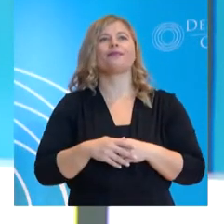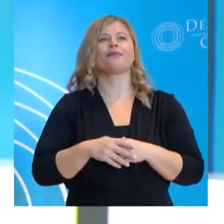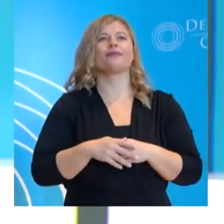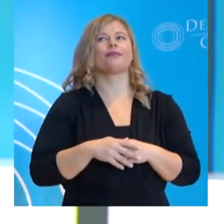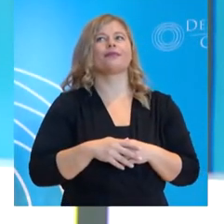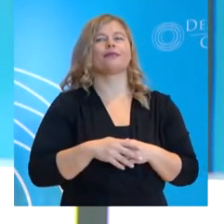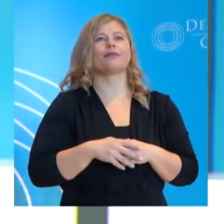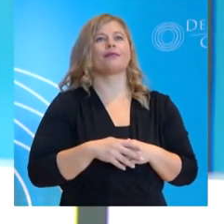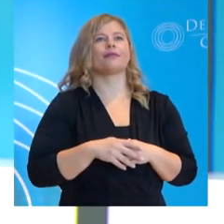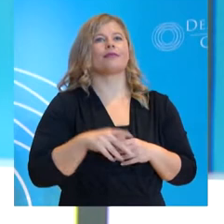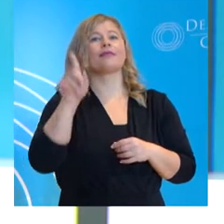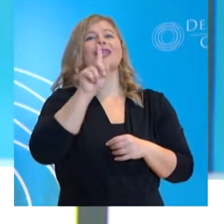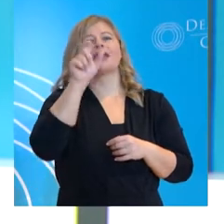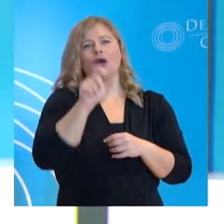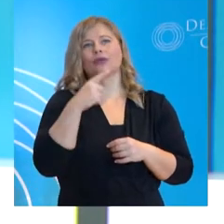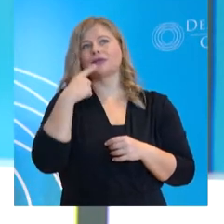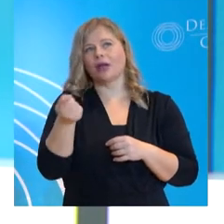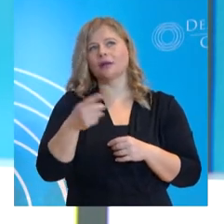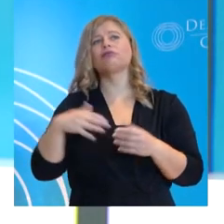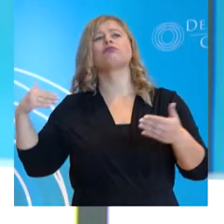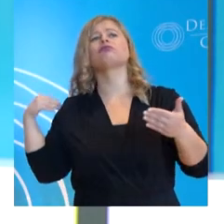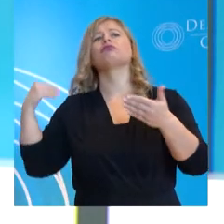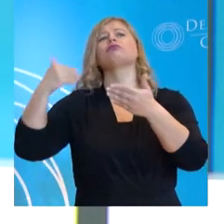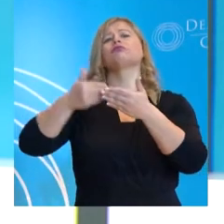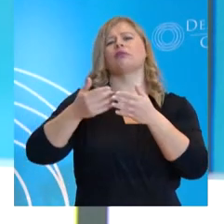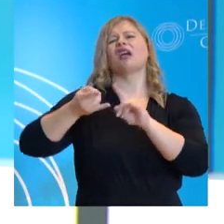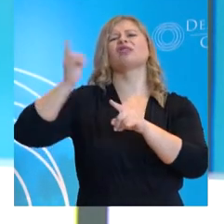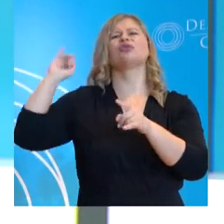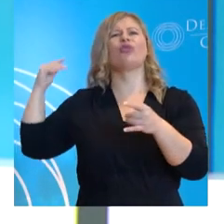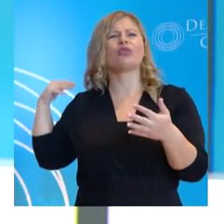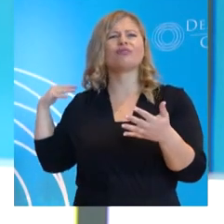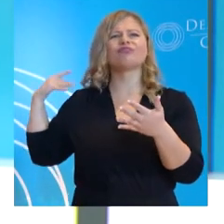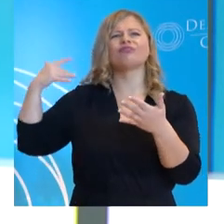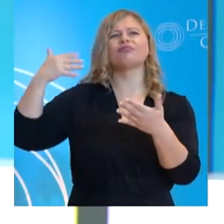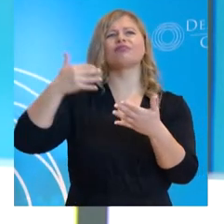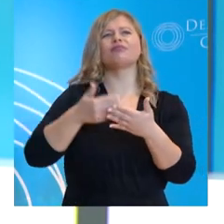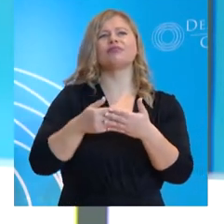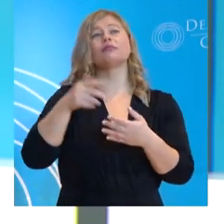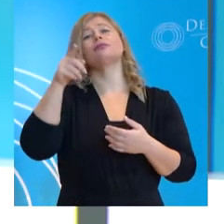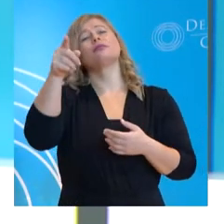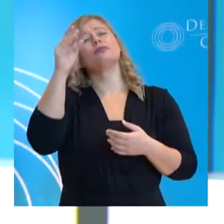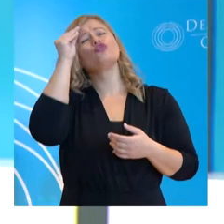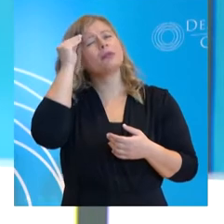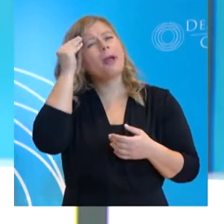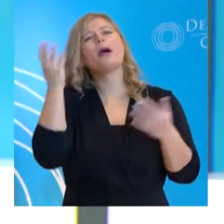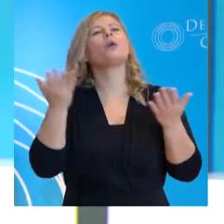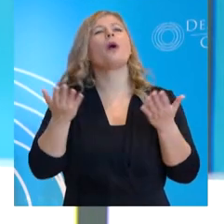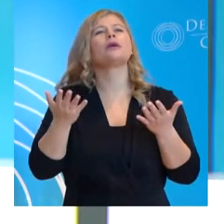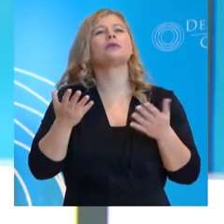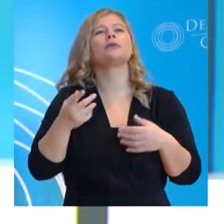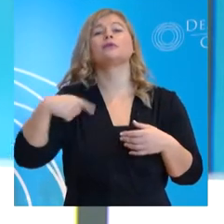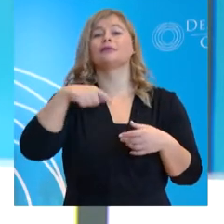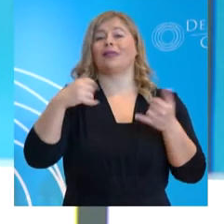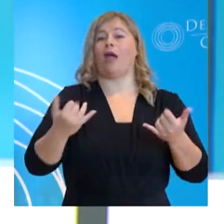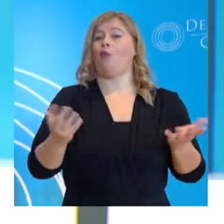this is the the Athens Democracy Forum, and we should not forget that Athens, ancient